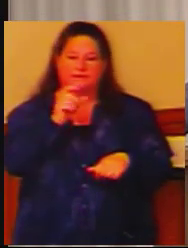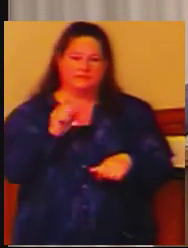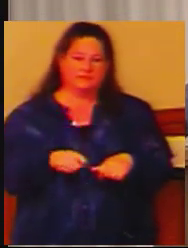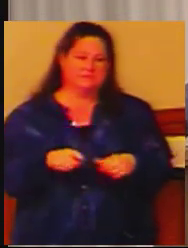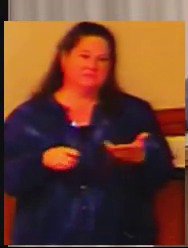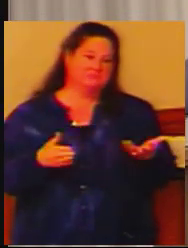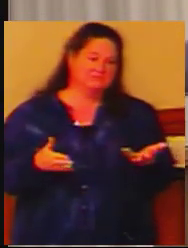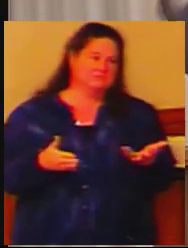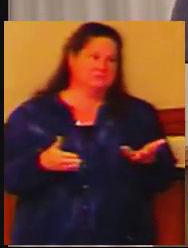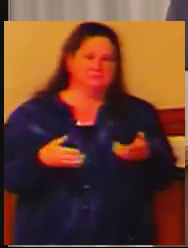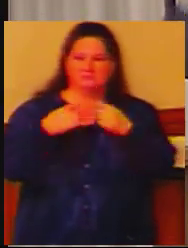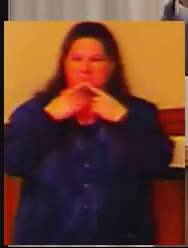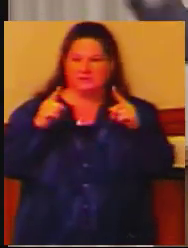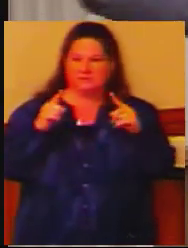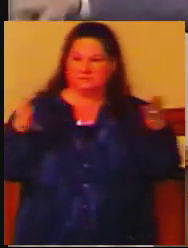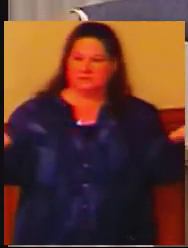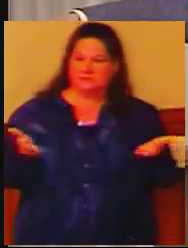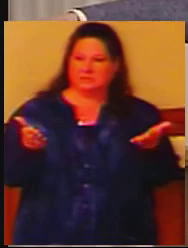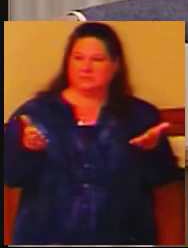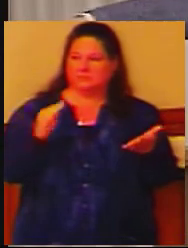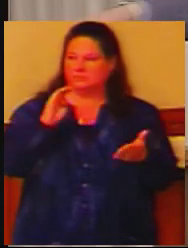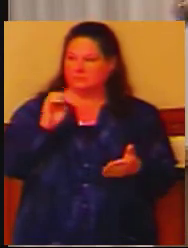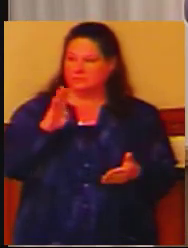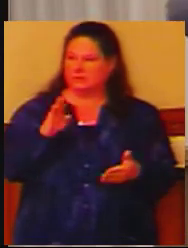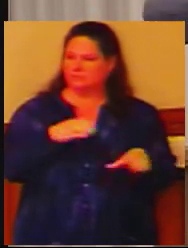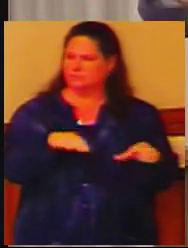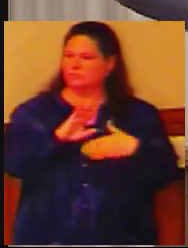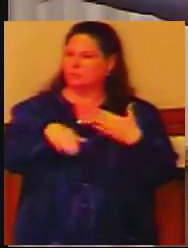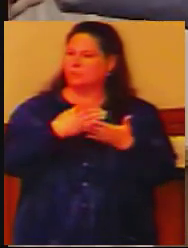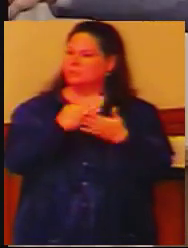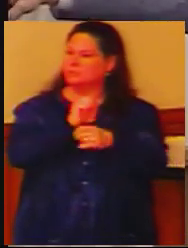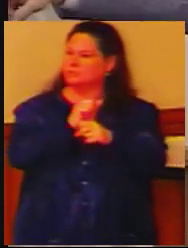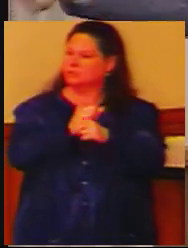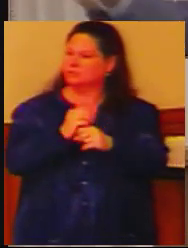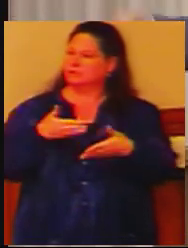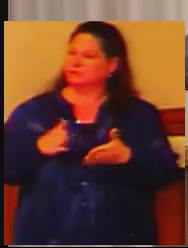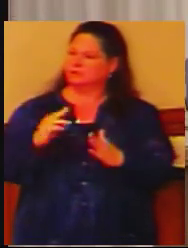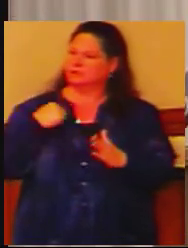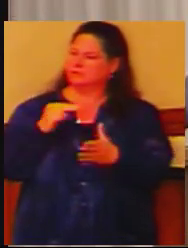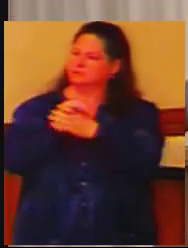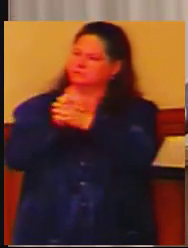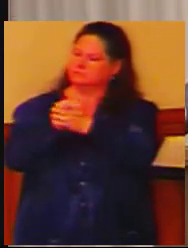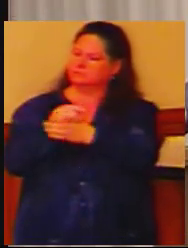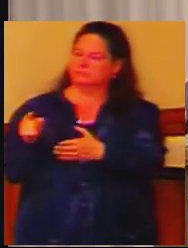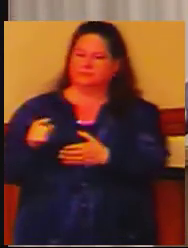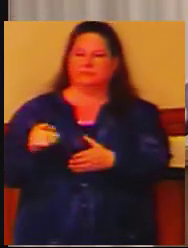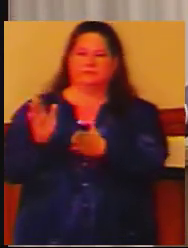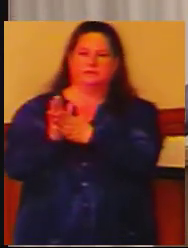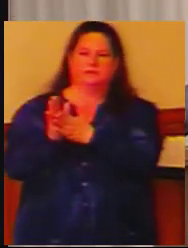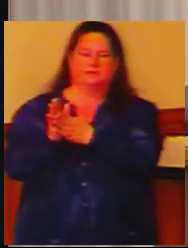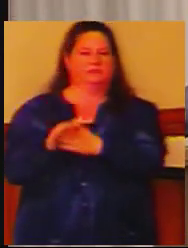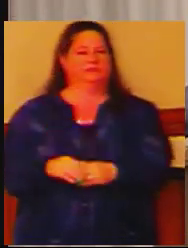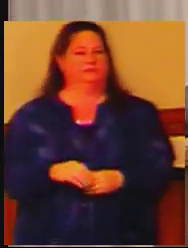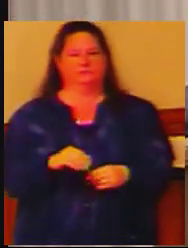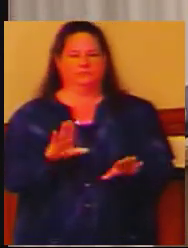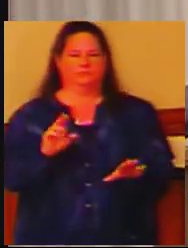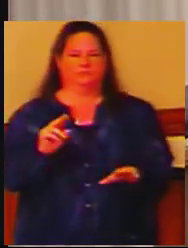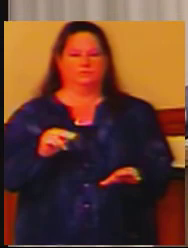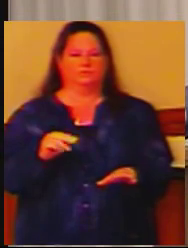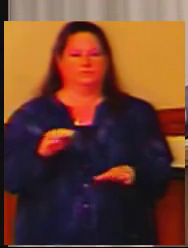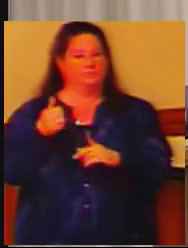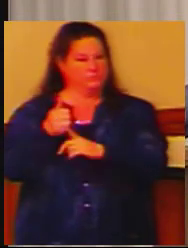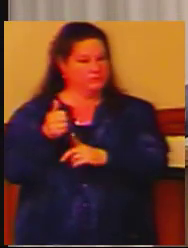a announcement up here. Bob does all this work. Let's give him a hand. It's just is on your own, in your